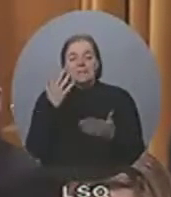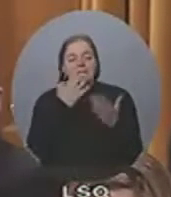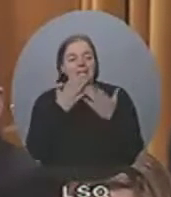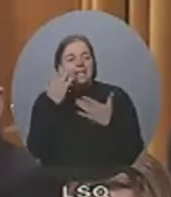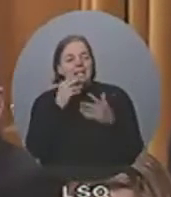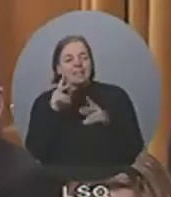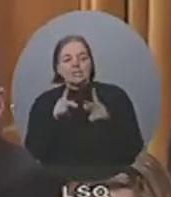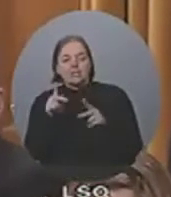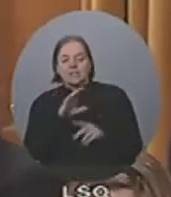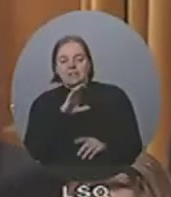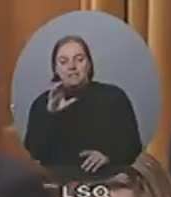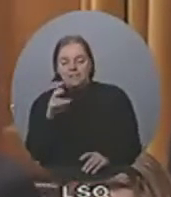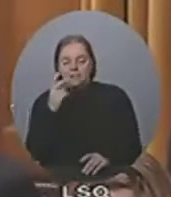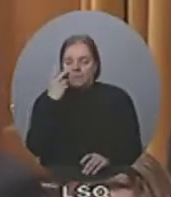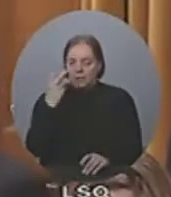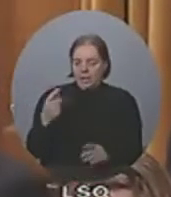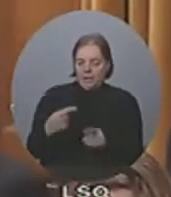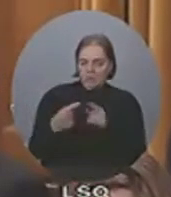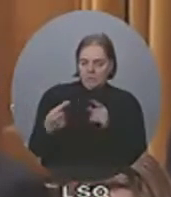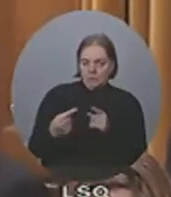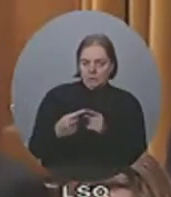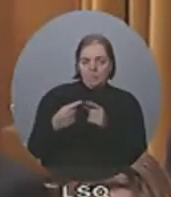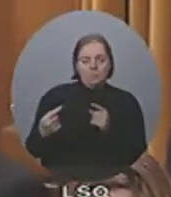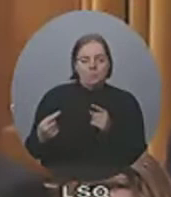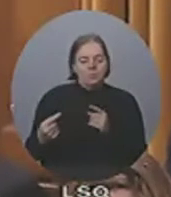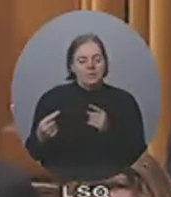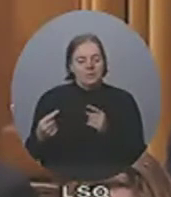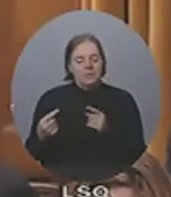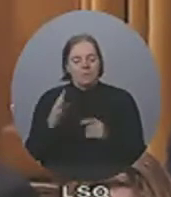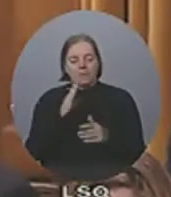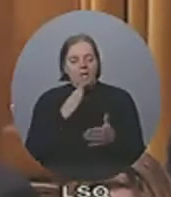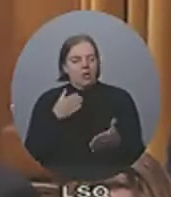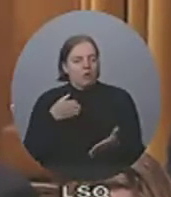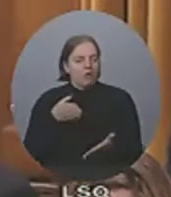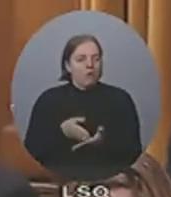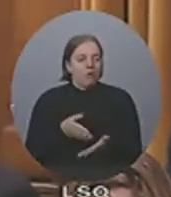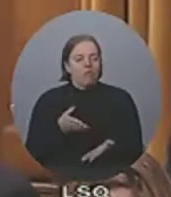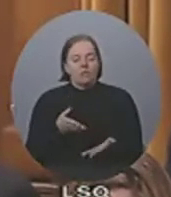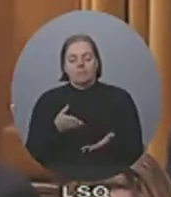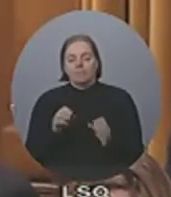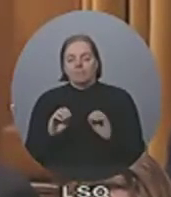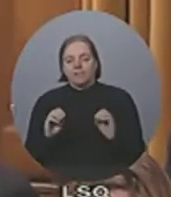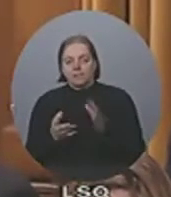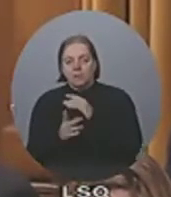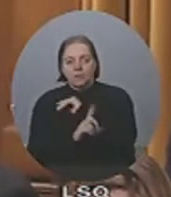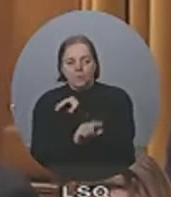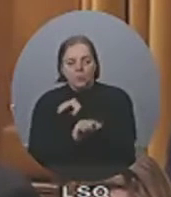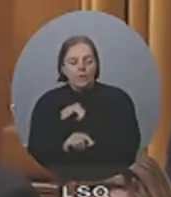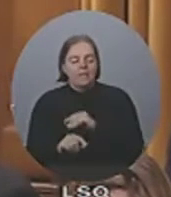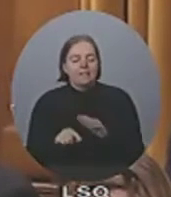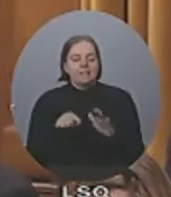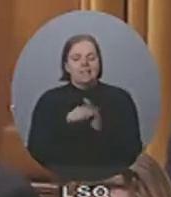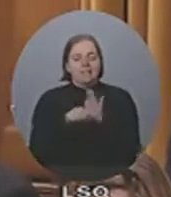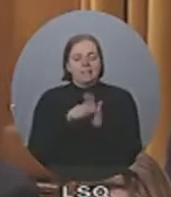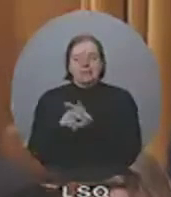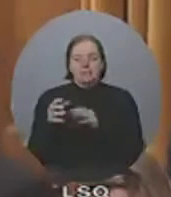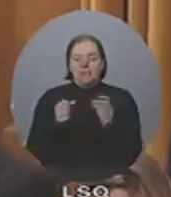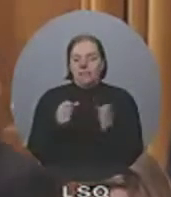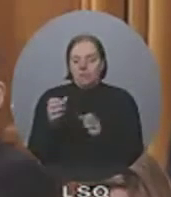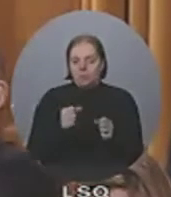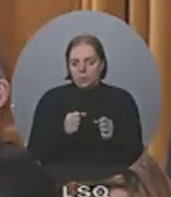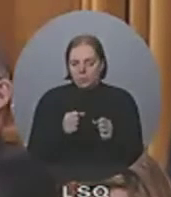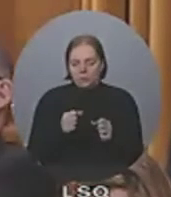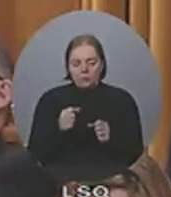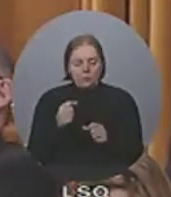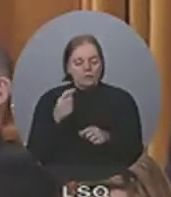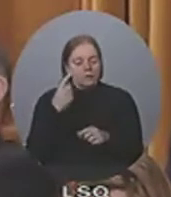Mondays ago. They voted against job creation tax credits for small businesses, Mr. Speaker. That's a failure.